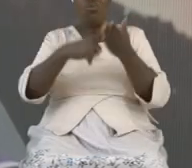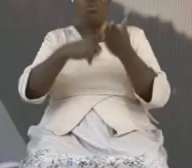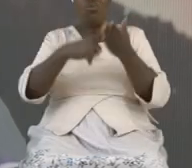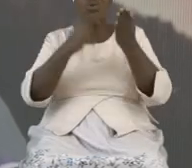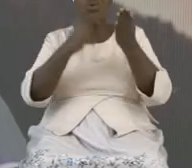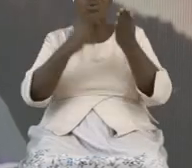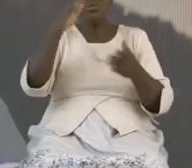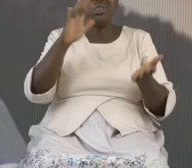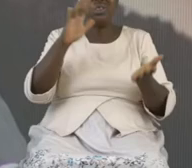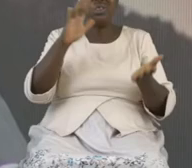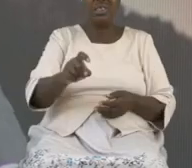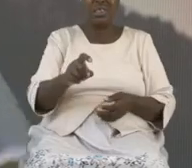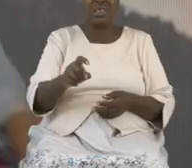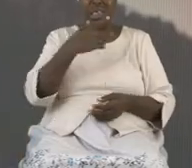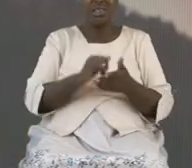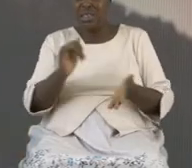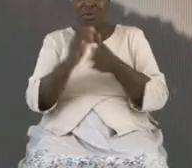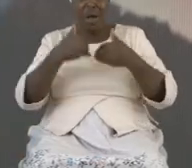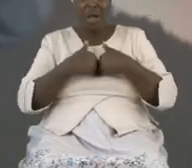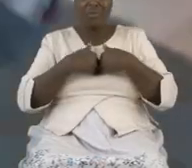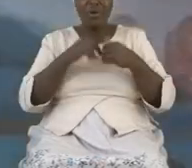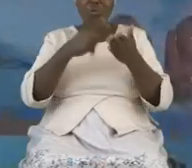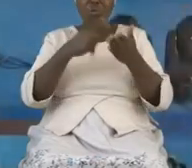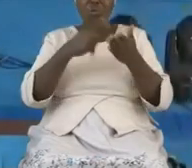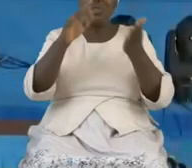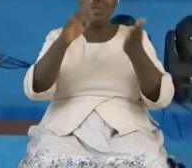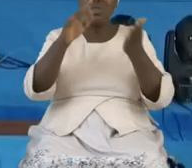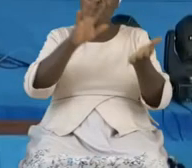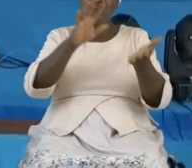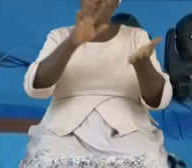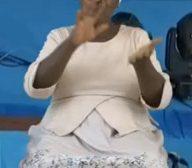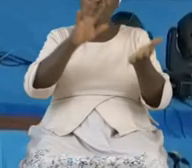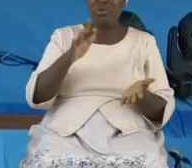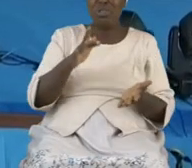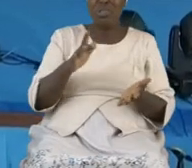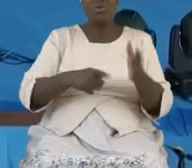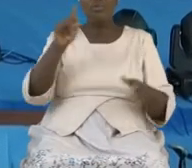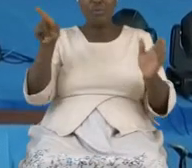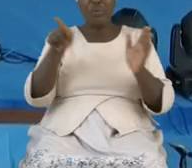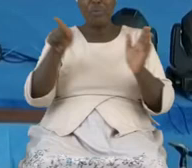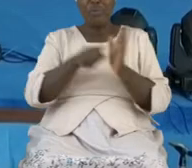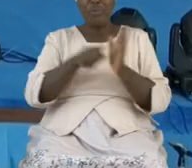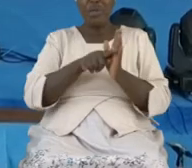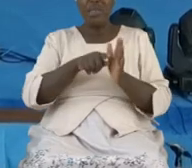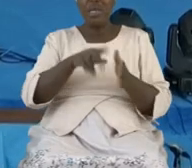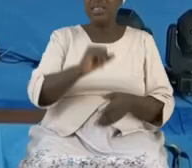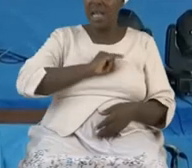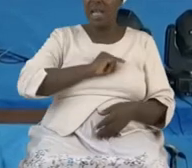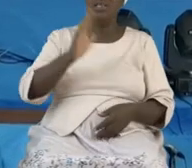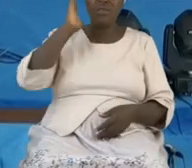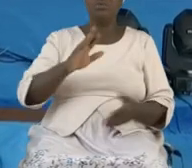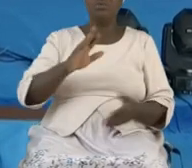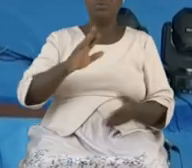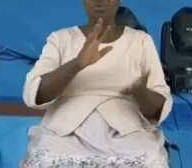you have. What's your glory? It says, God forbid that I should glory,